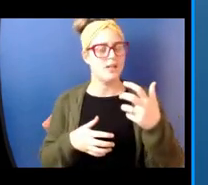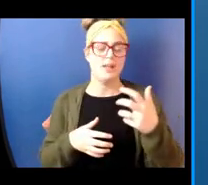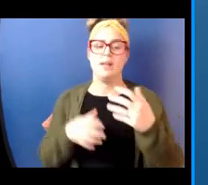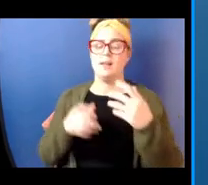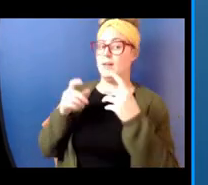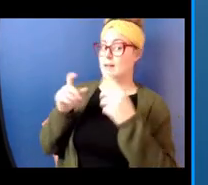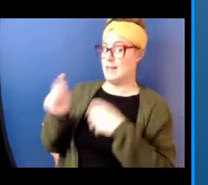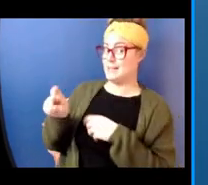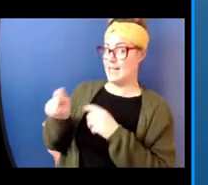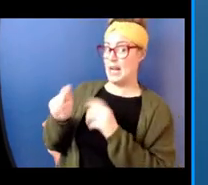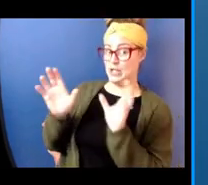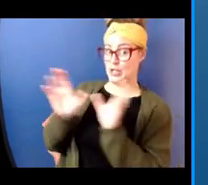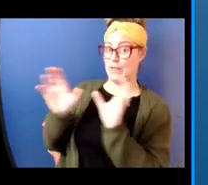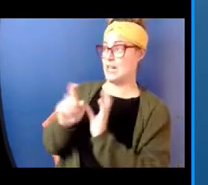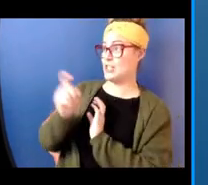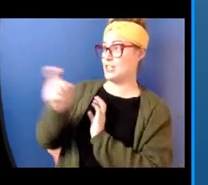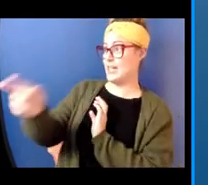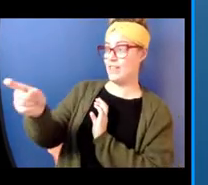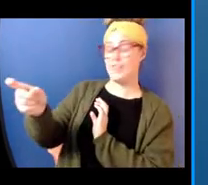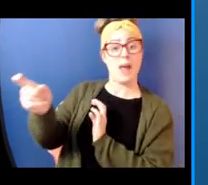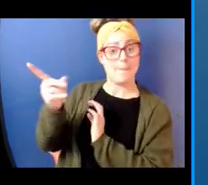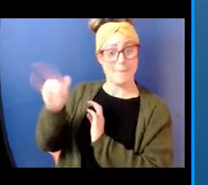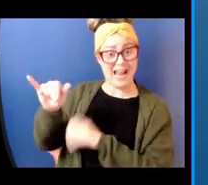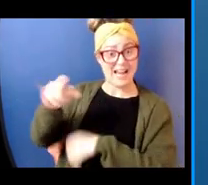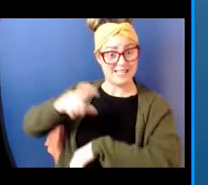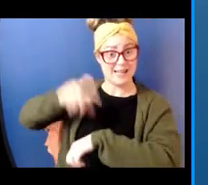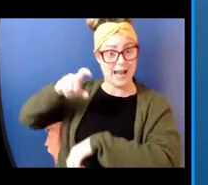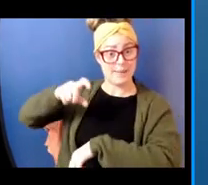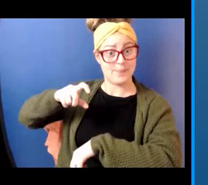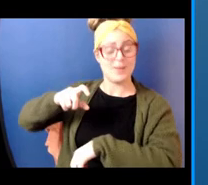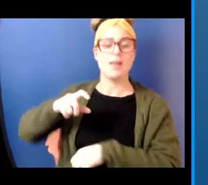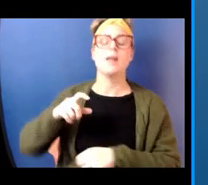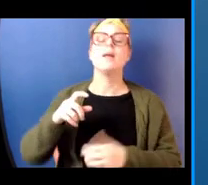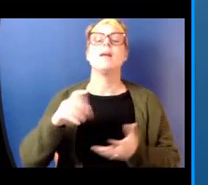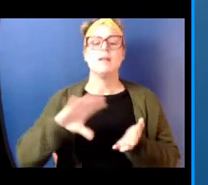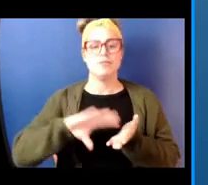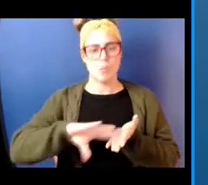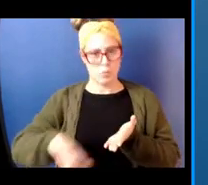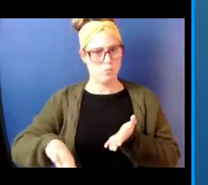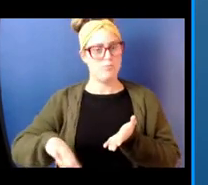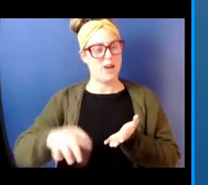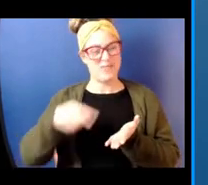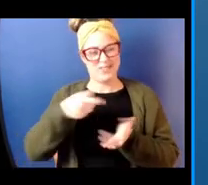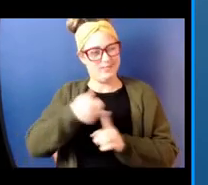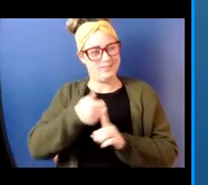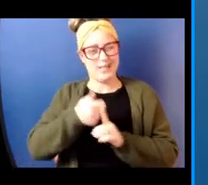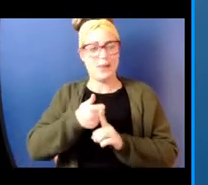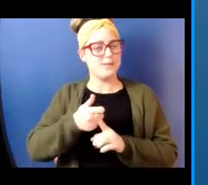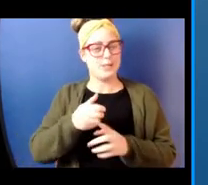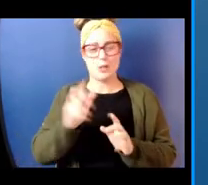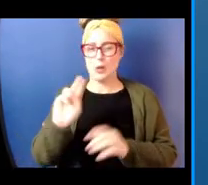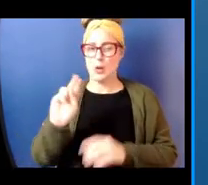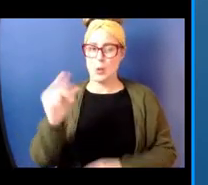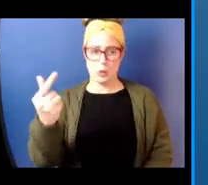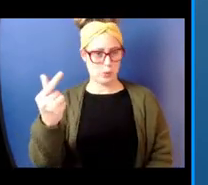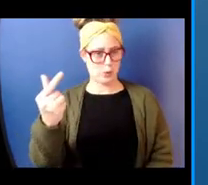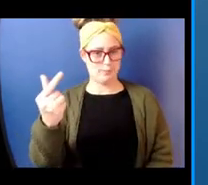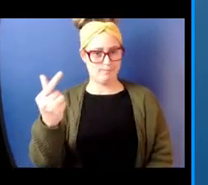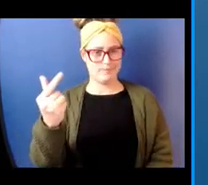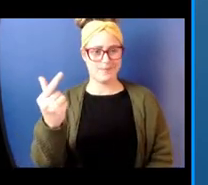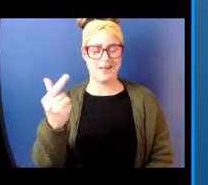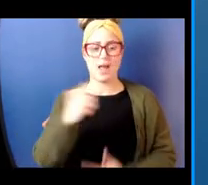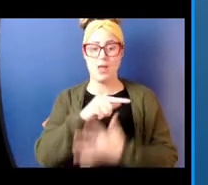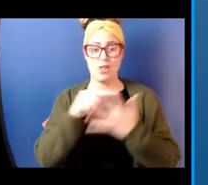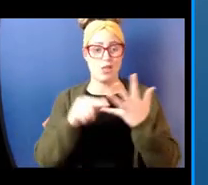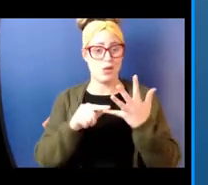5th the waivers are automatically no and void and they ha in those states are thus required to